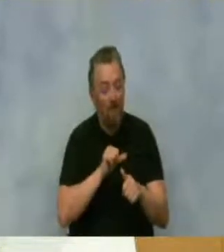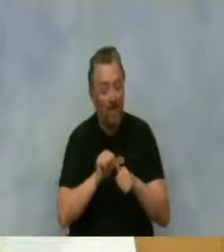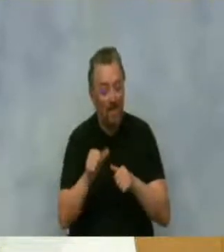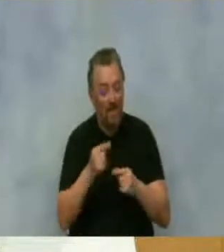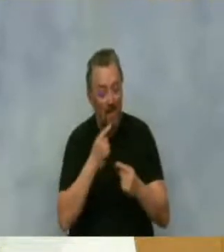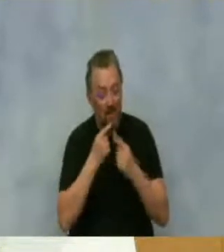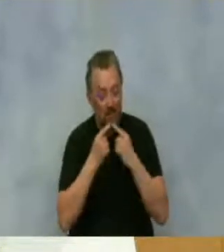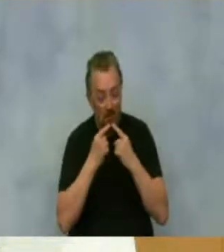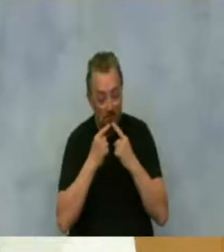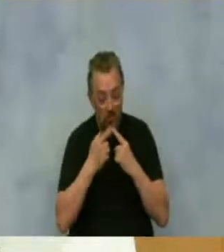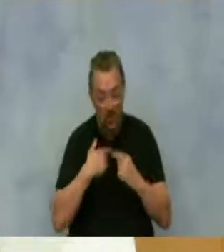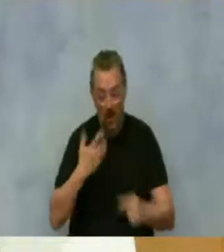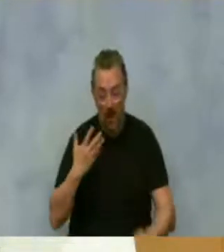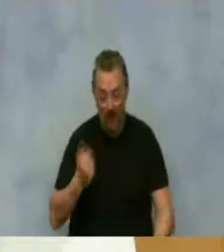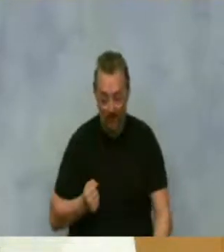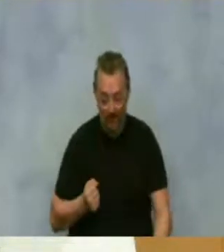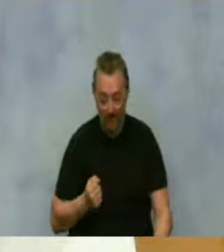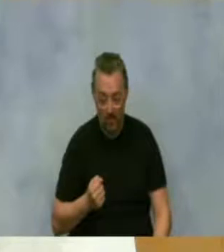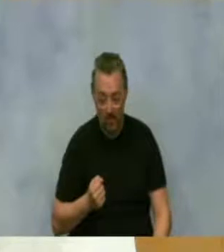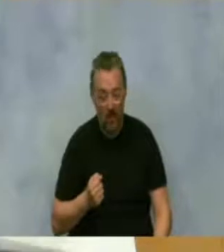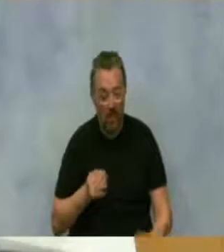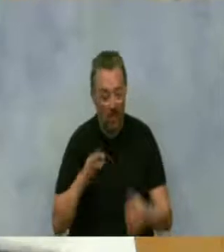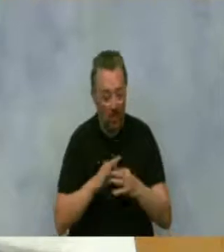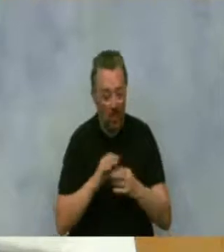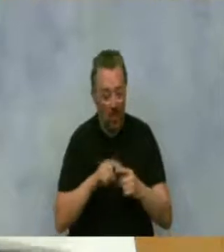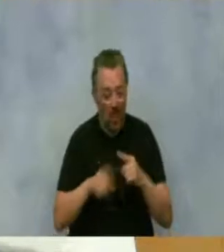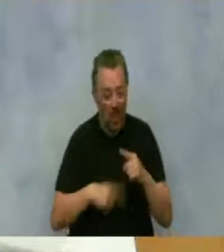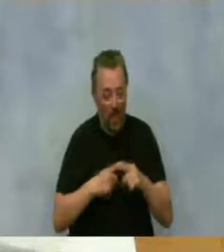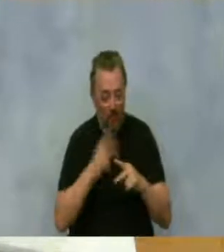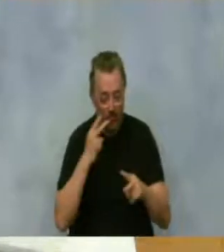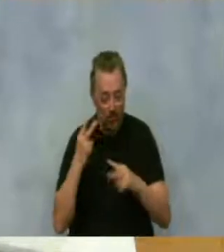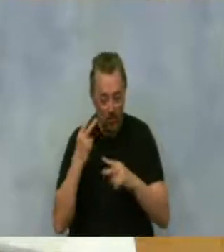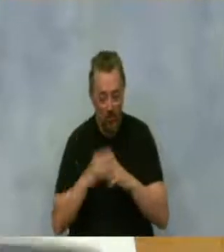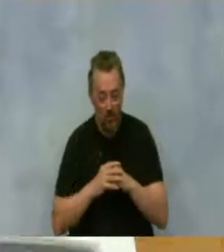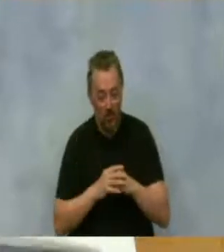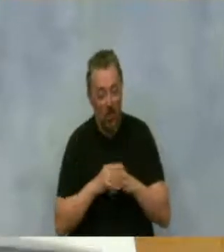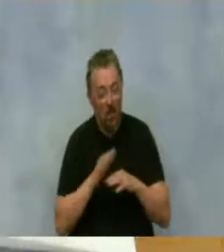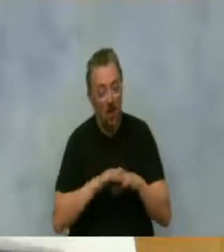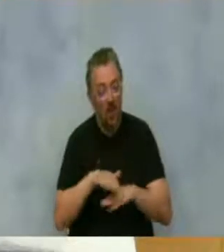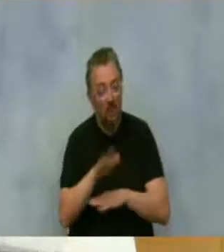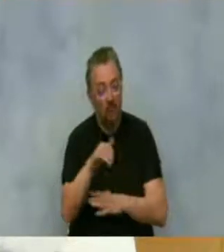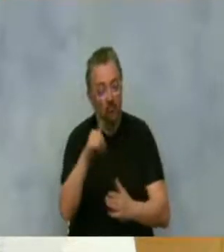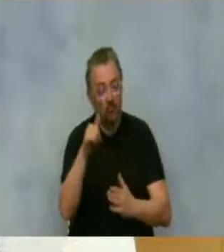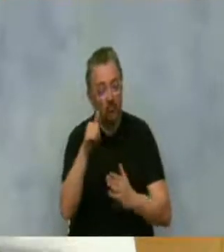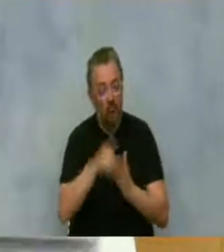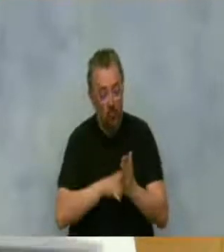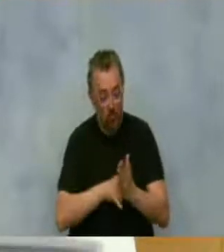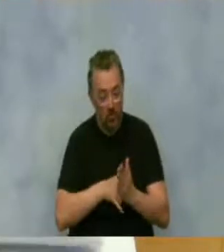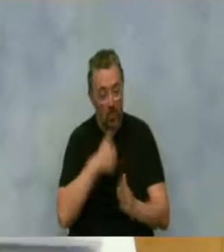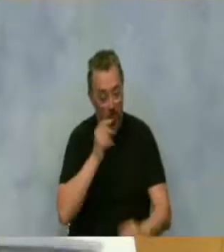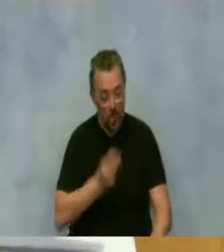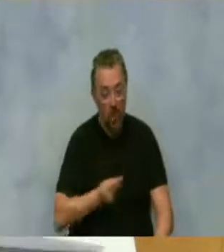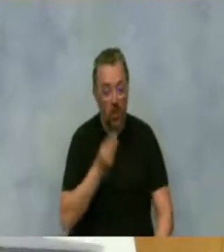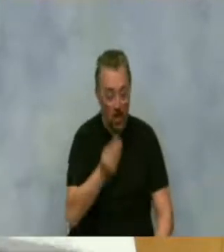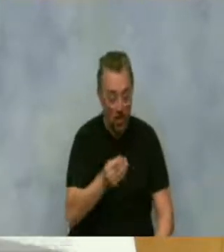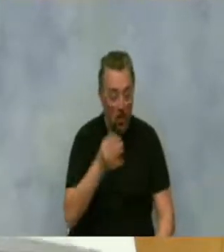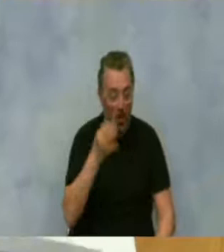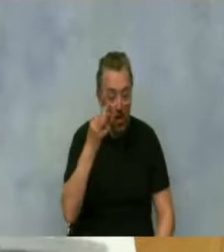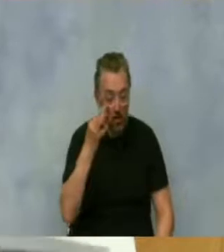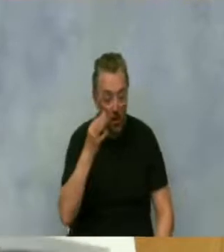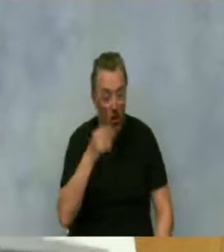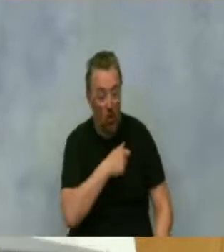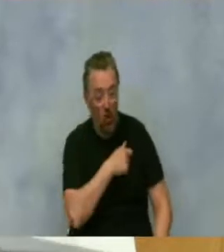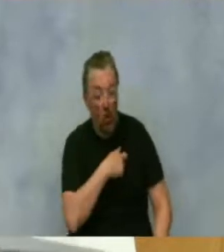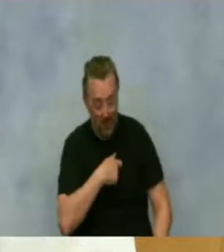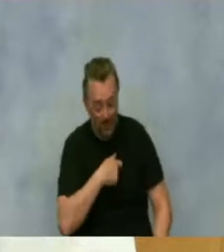to refinement as part of the annual review. Future reports will be presented to committee to seek approval for delivery of